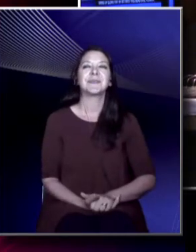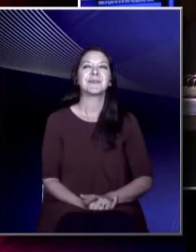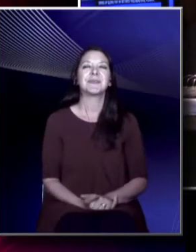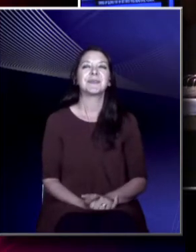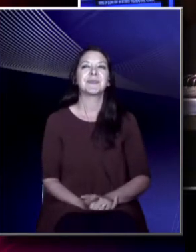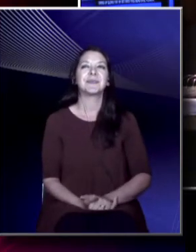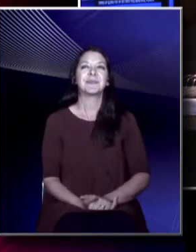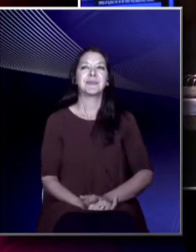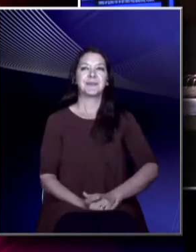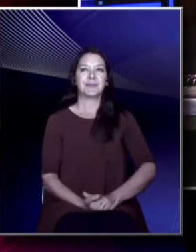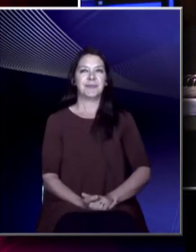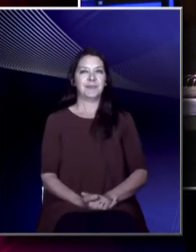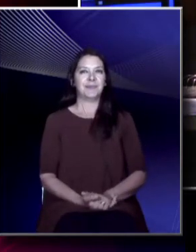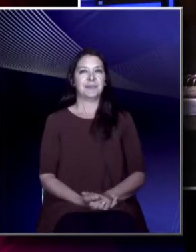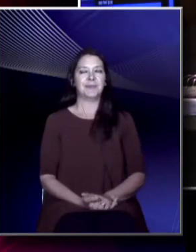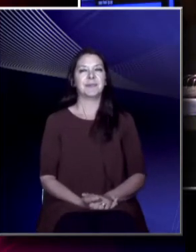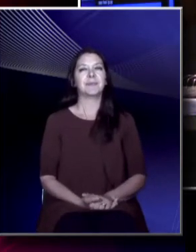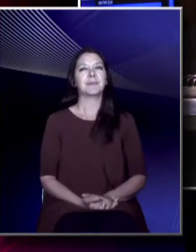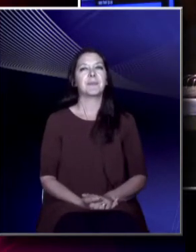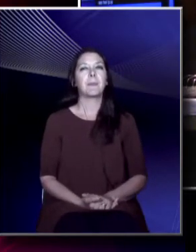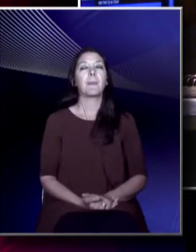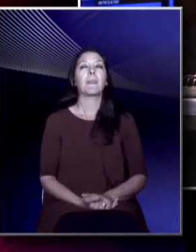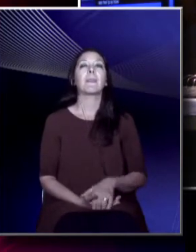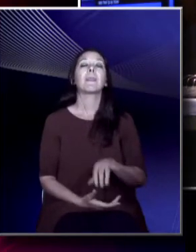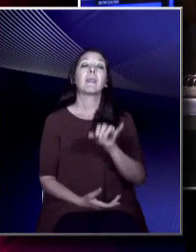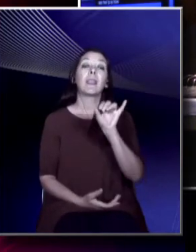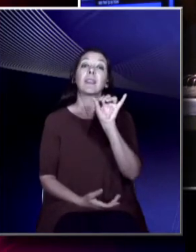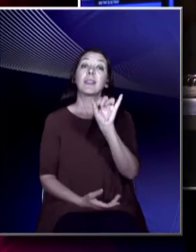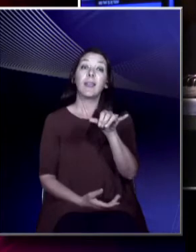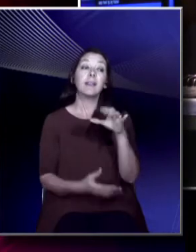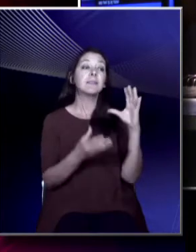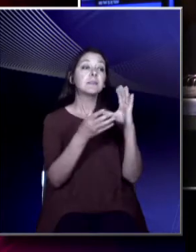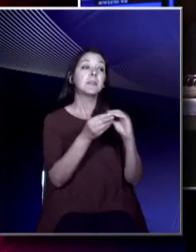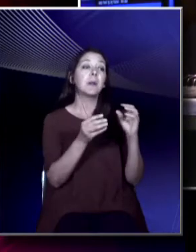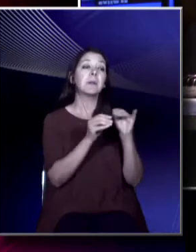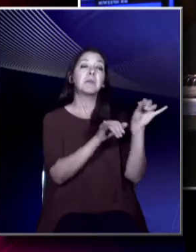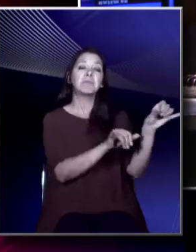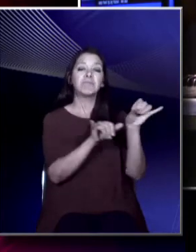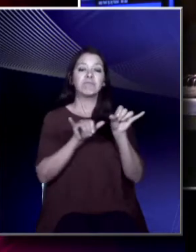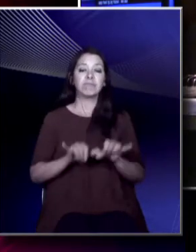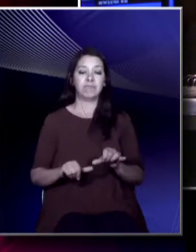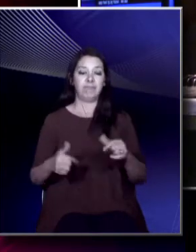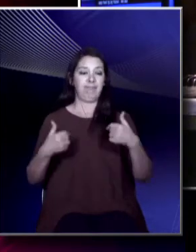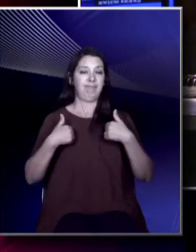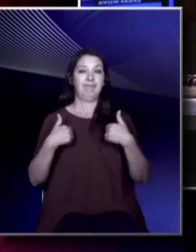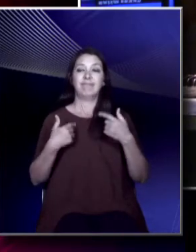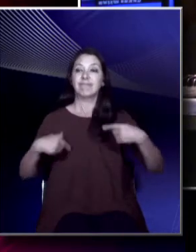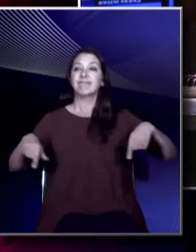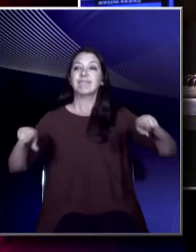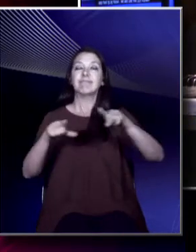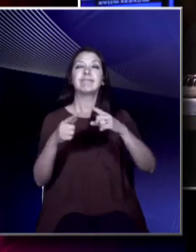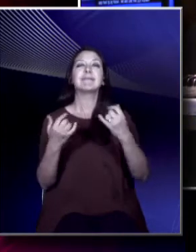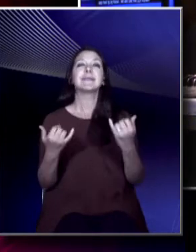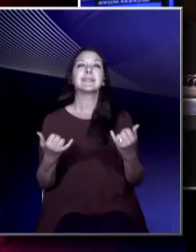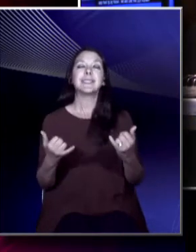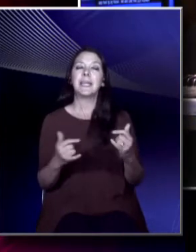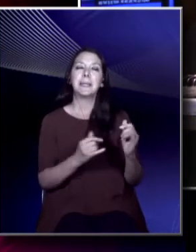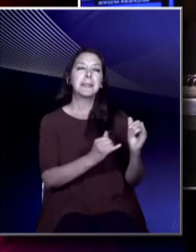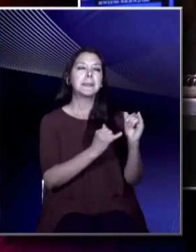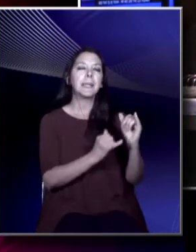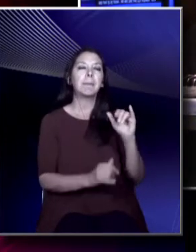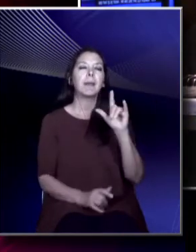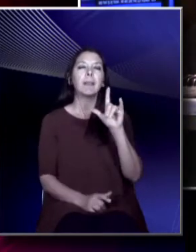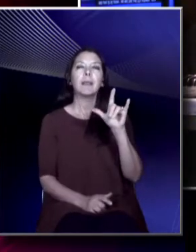And that is us today. We are like the lily flower. Our